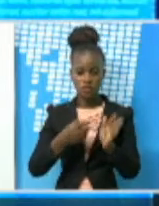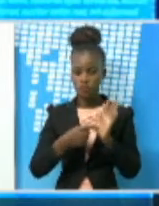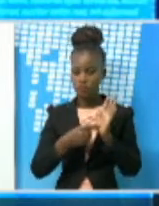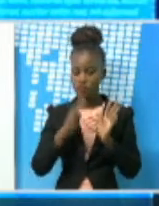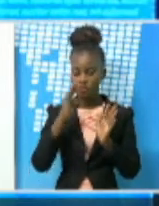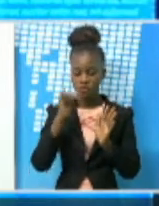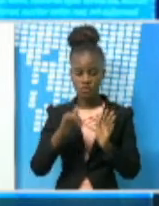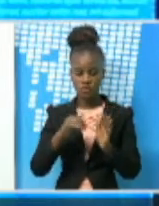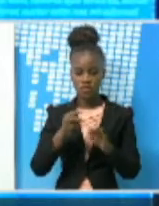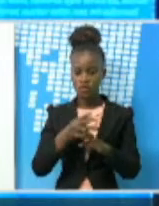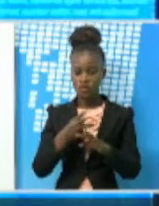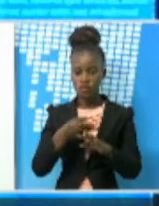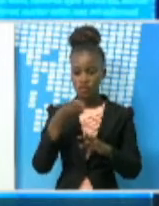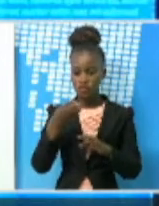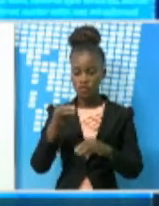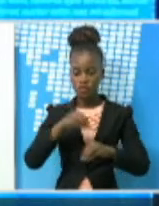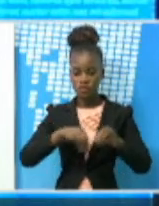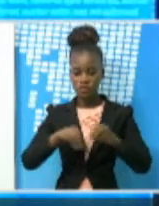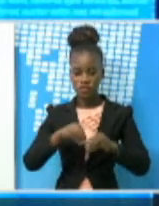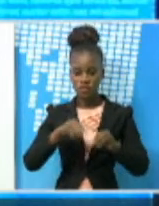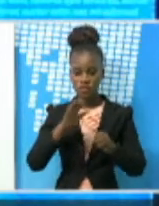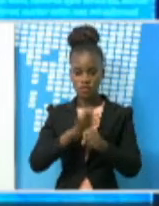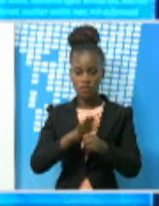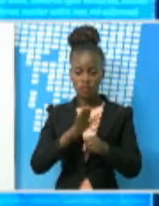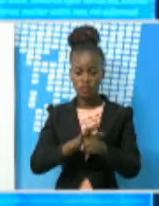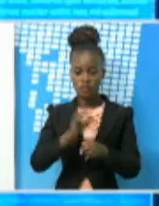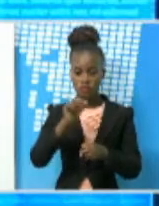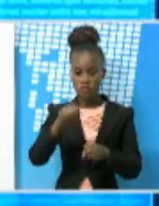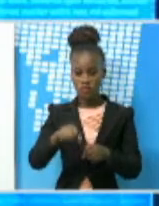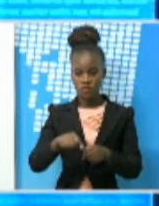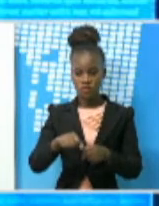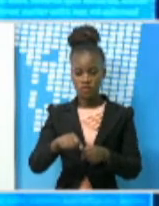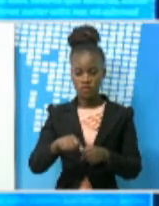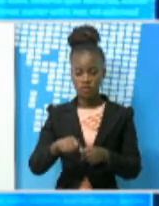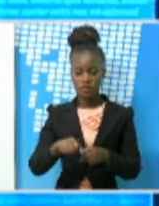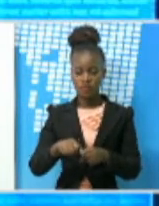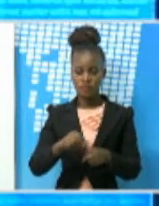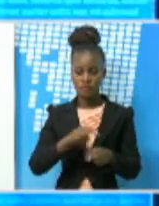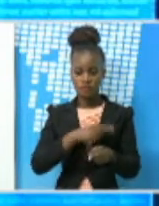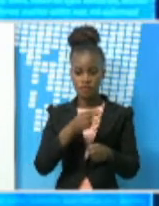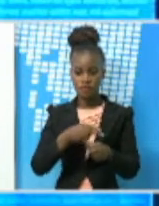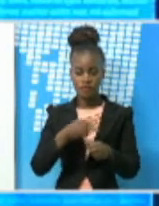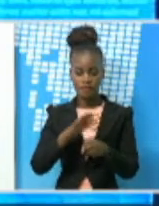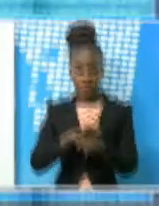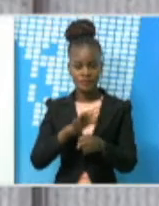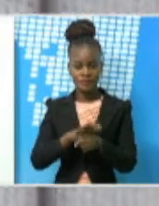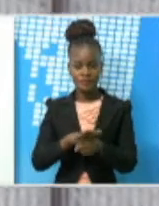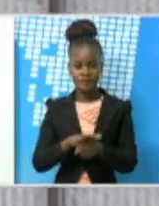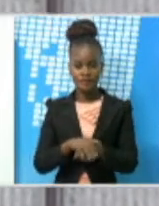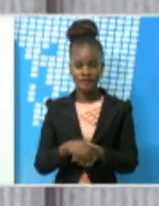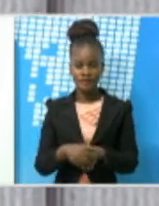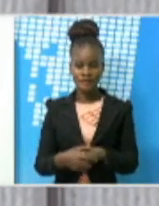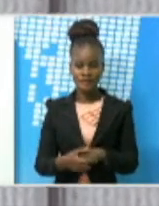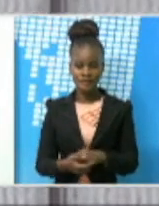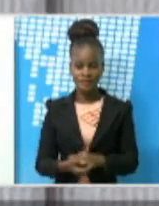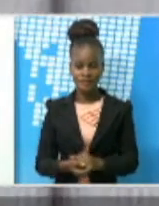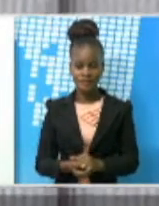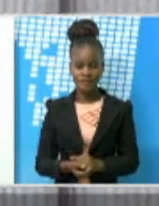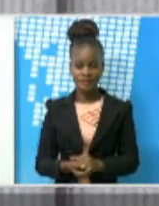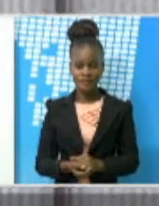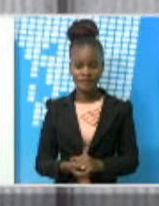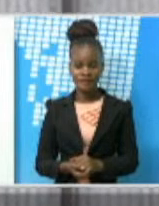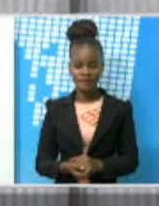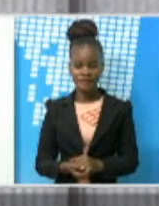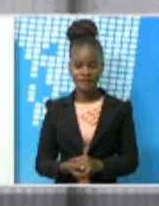Minister for Investment, Honorable Evelyn Anite. Penson Mombere has details. A report from the Auditor